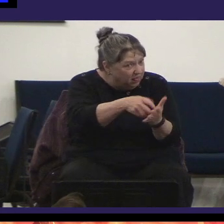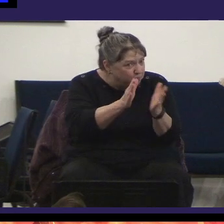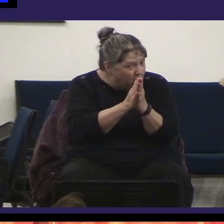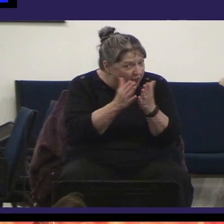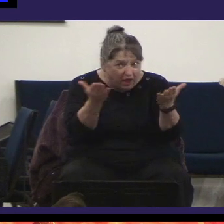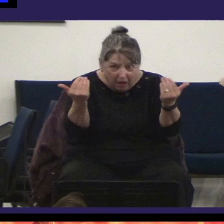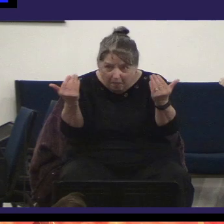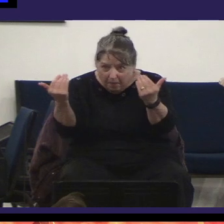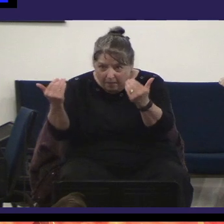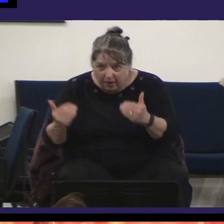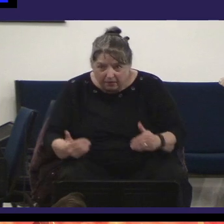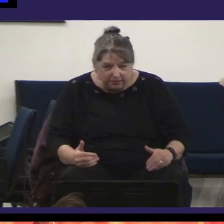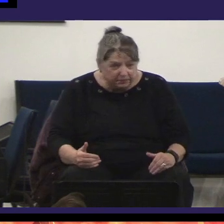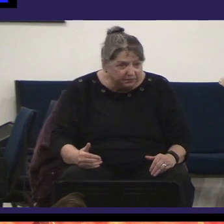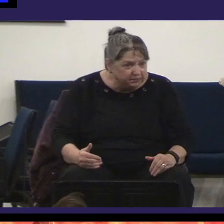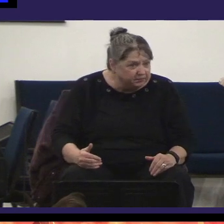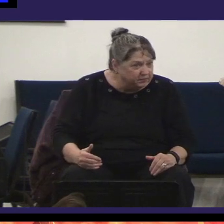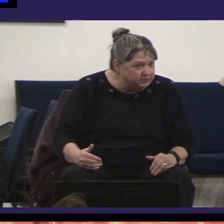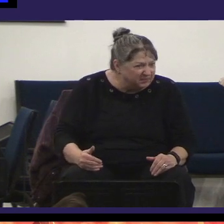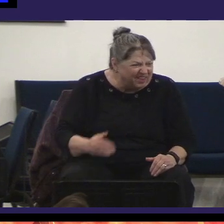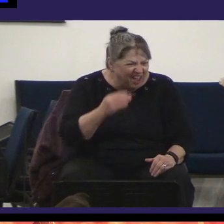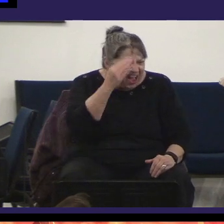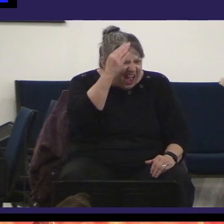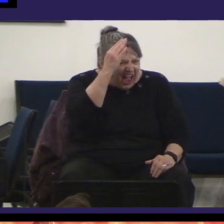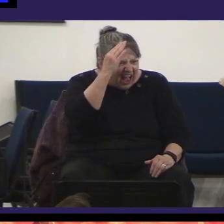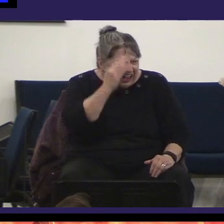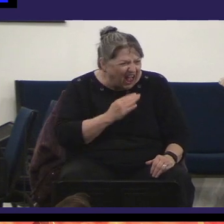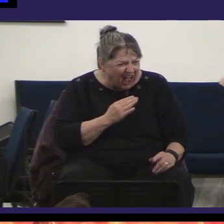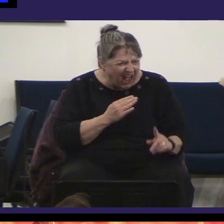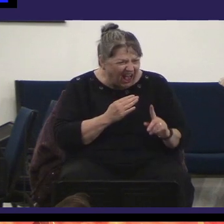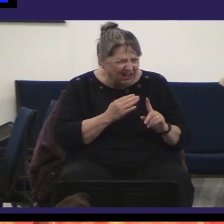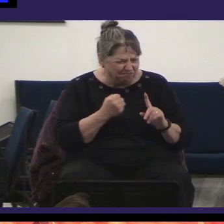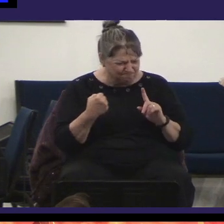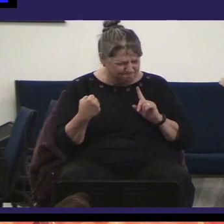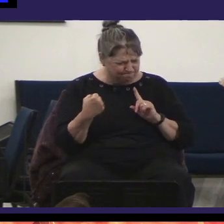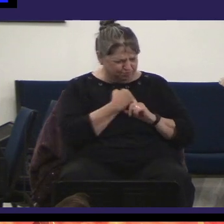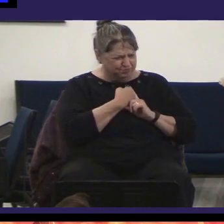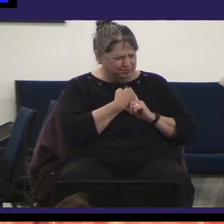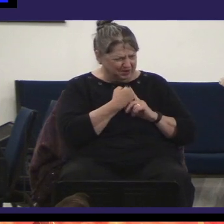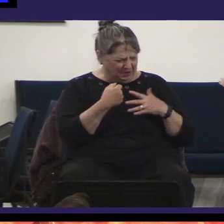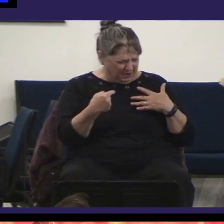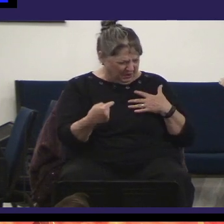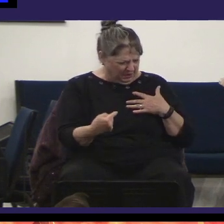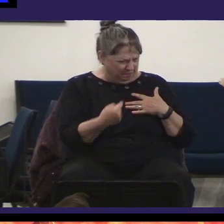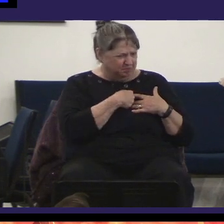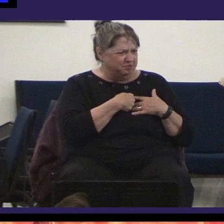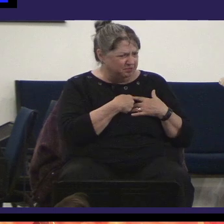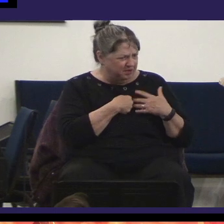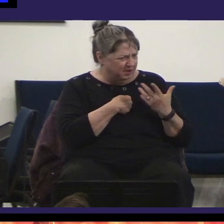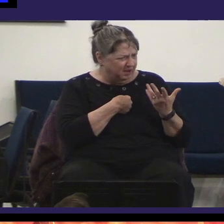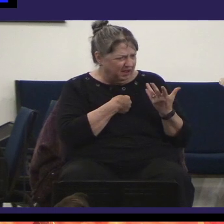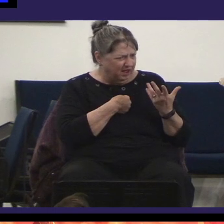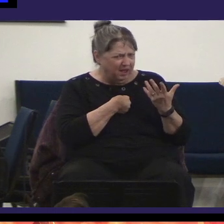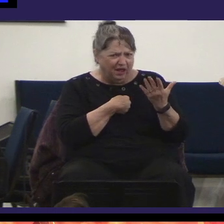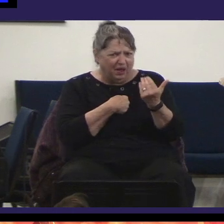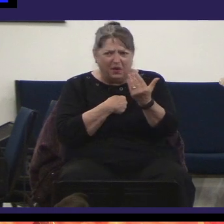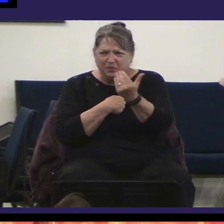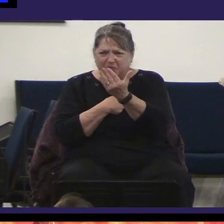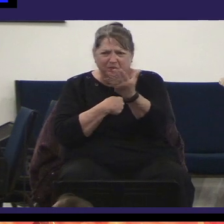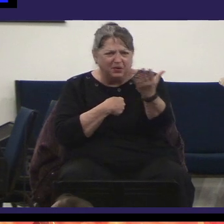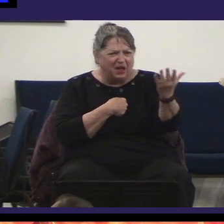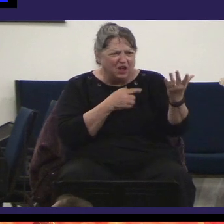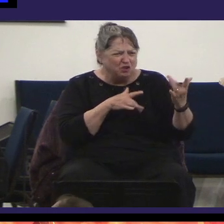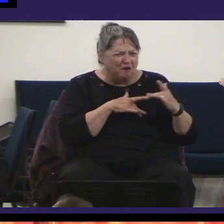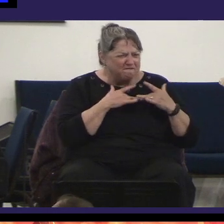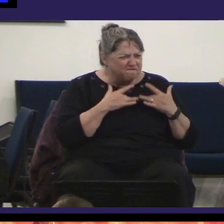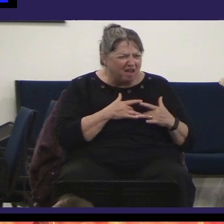And if you're here today and God spoke to you about something, right? Something about truth. It's something about that belt of truth. Something